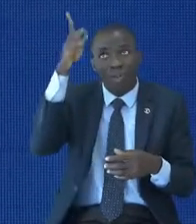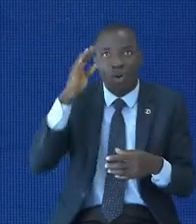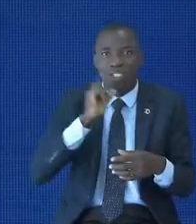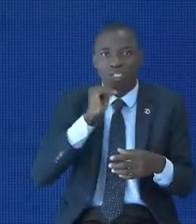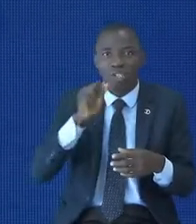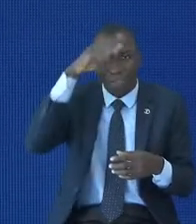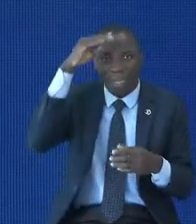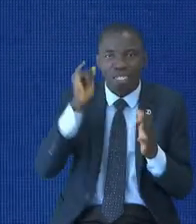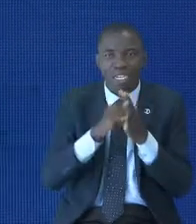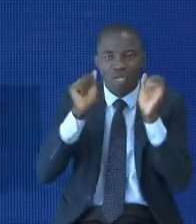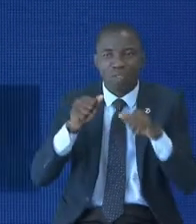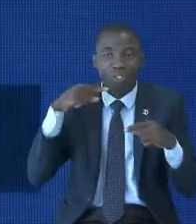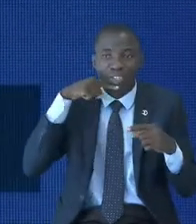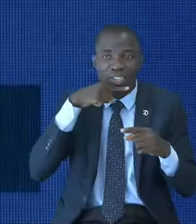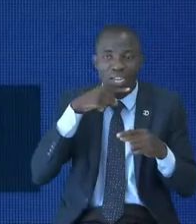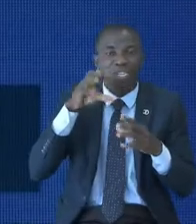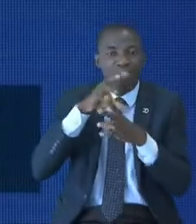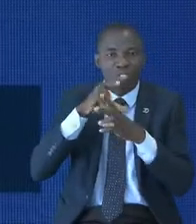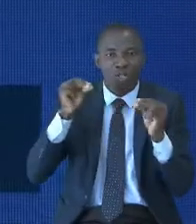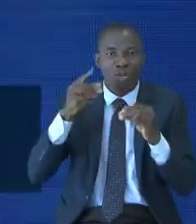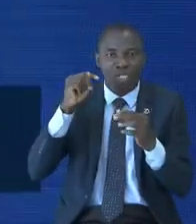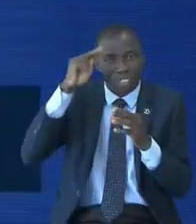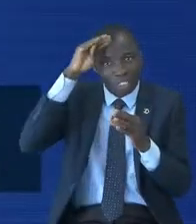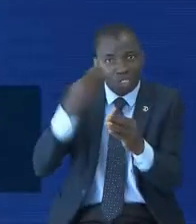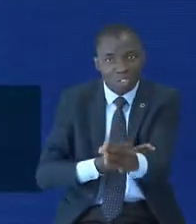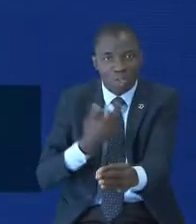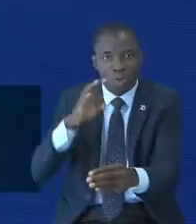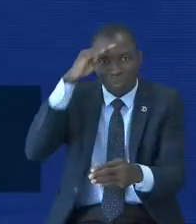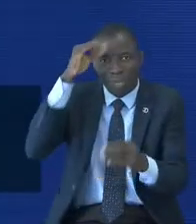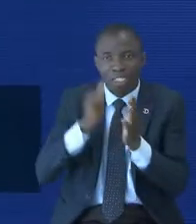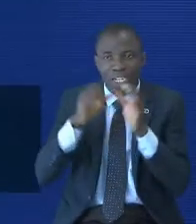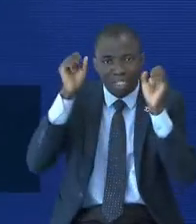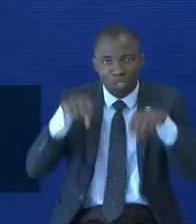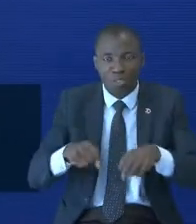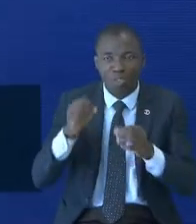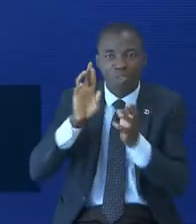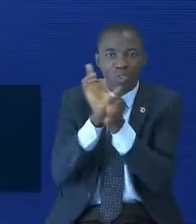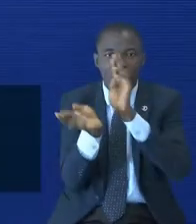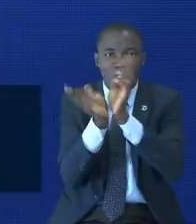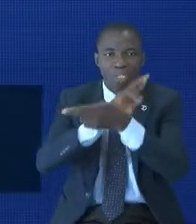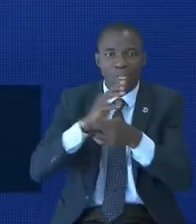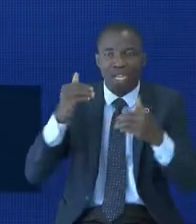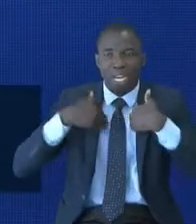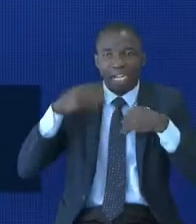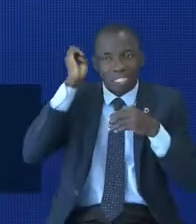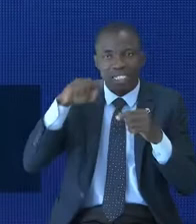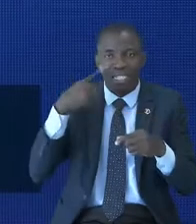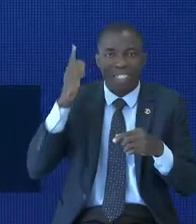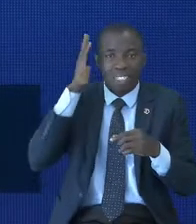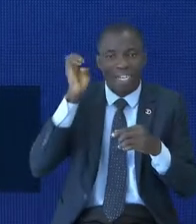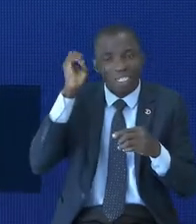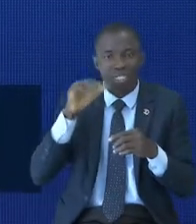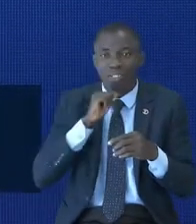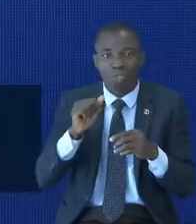lie, neither the son of man that he should repent. As he said, and shall he not